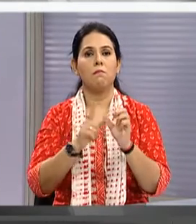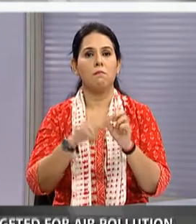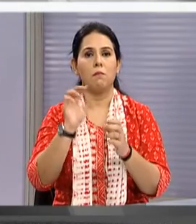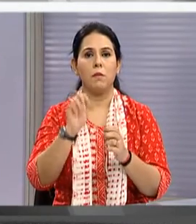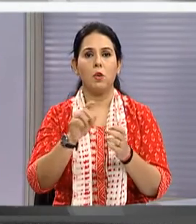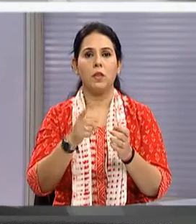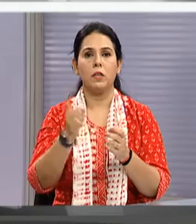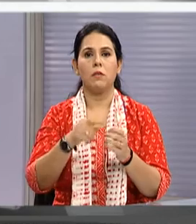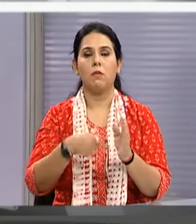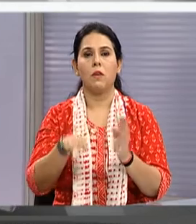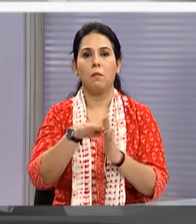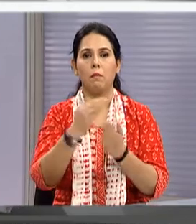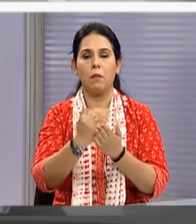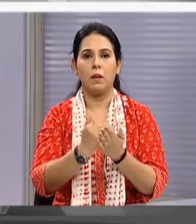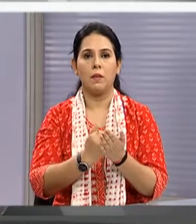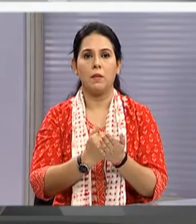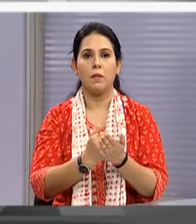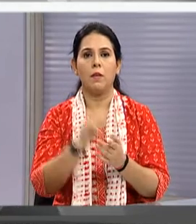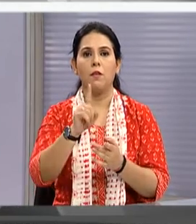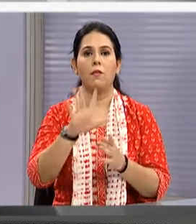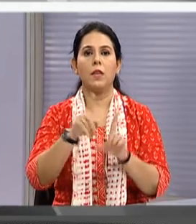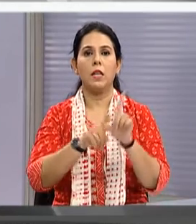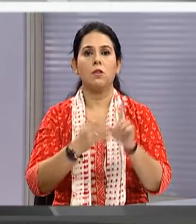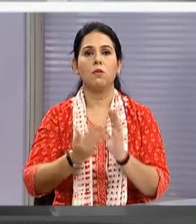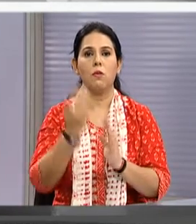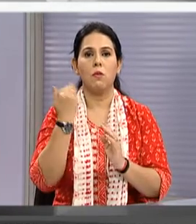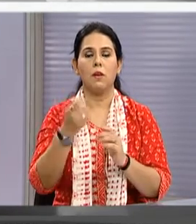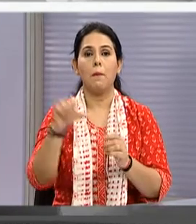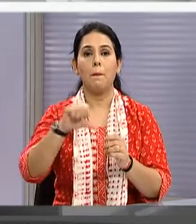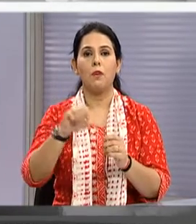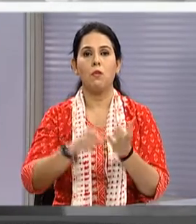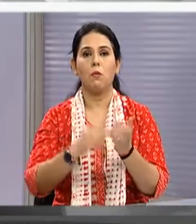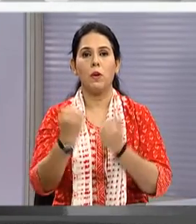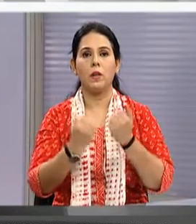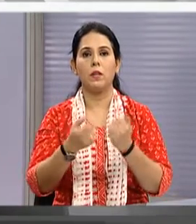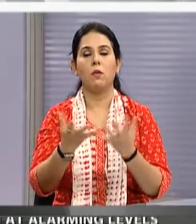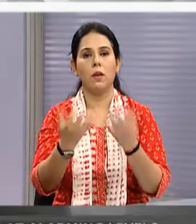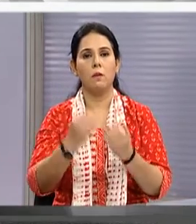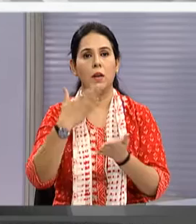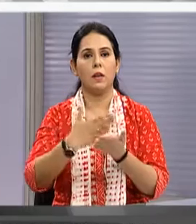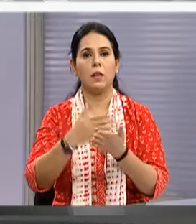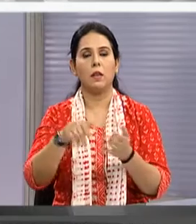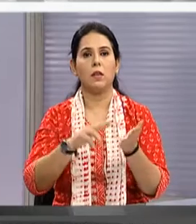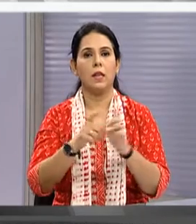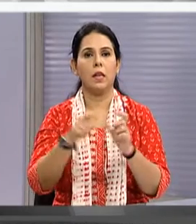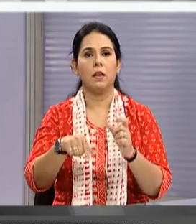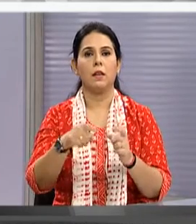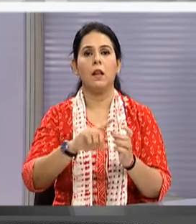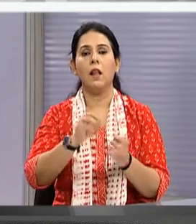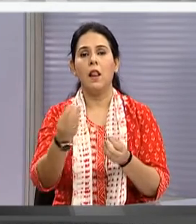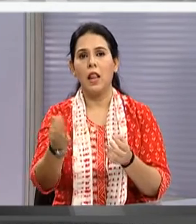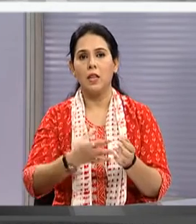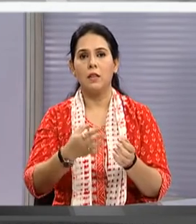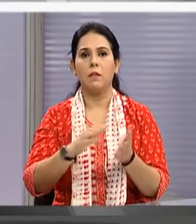out a public notice over the matter. 15 years or older, petrol vehicles are already banned in Delhi, and the